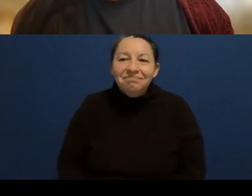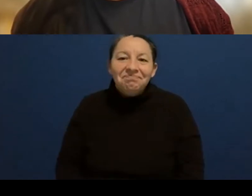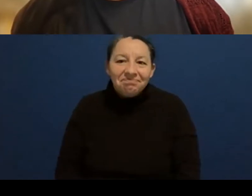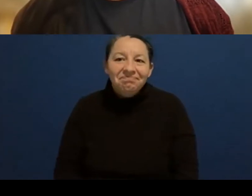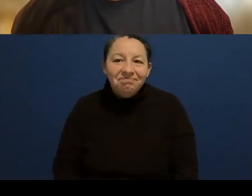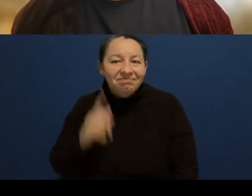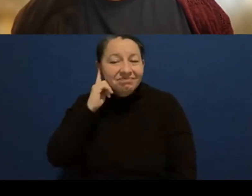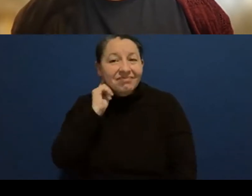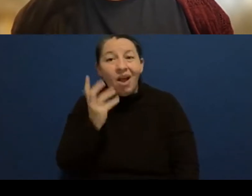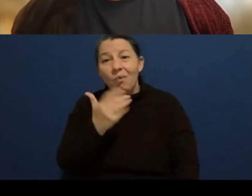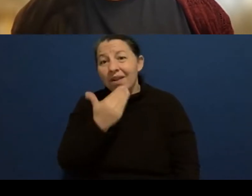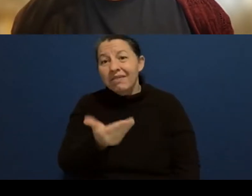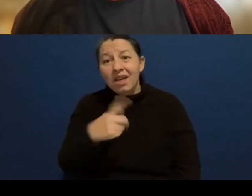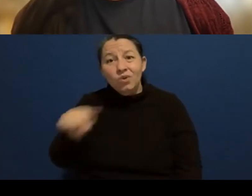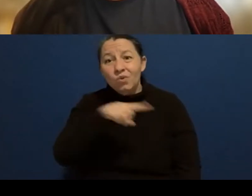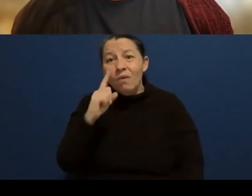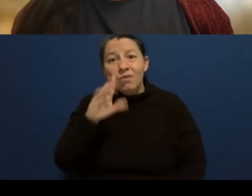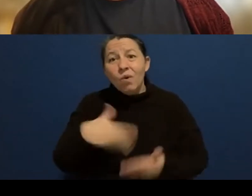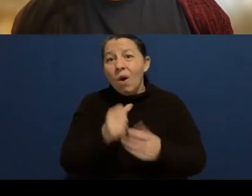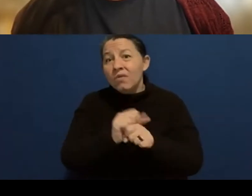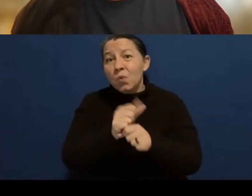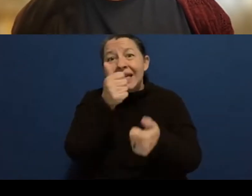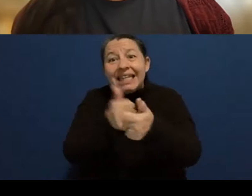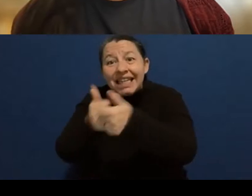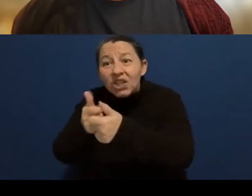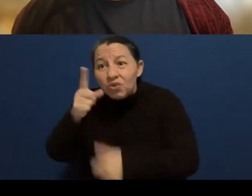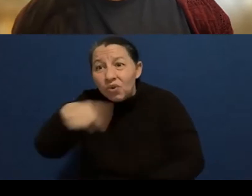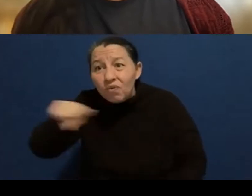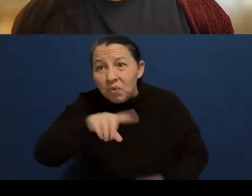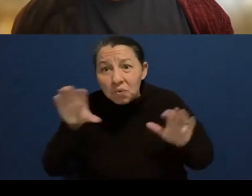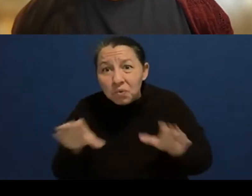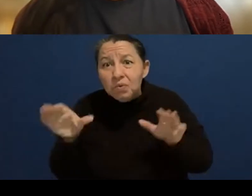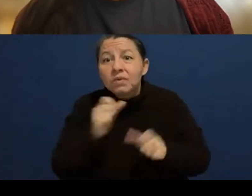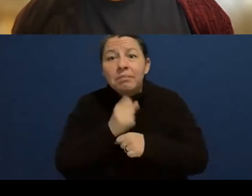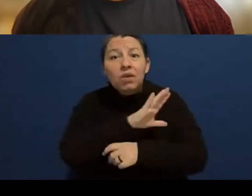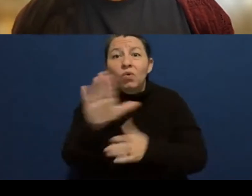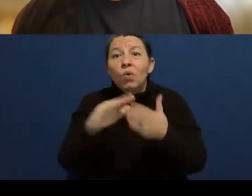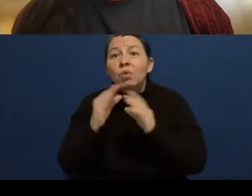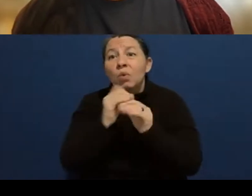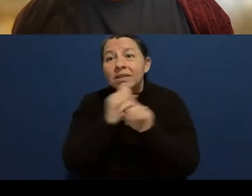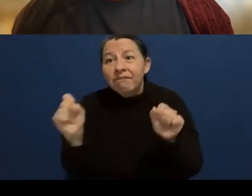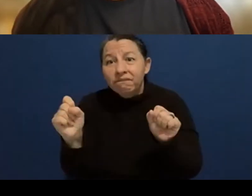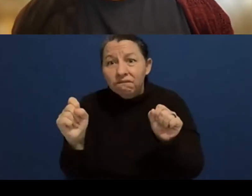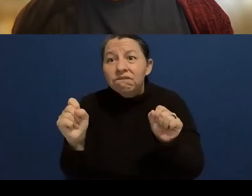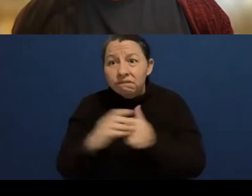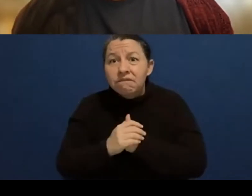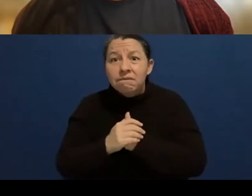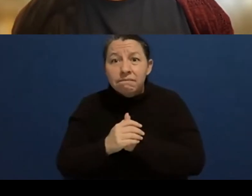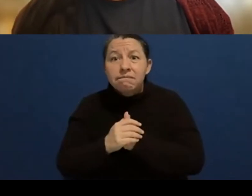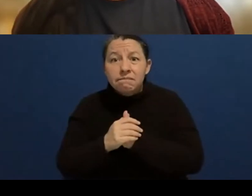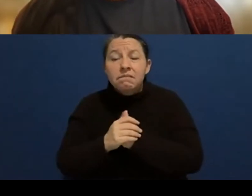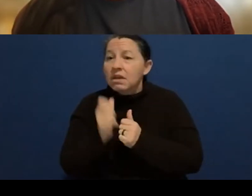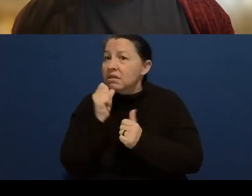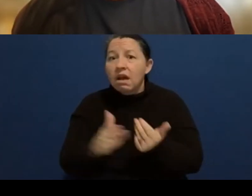I want to thank you for all of the work that each and every one of you do to make your communities safer. It is not